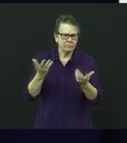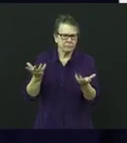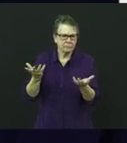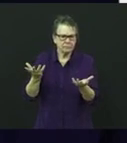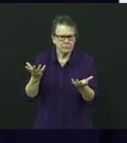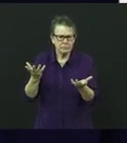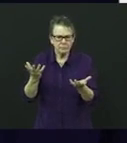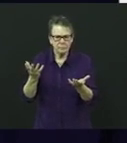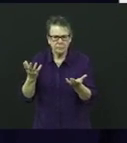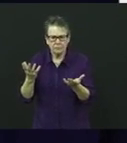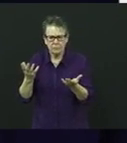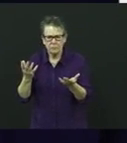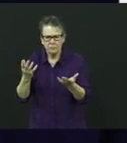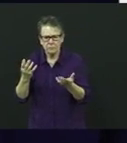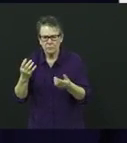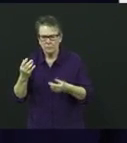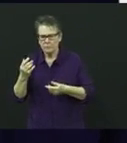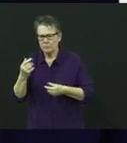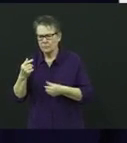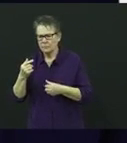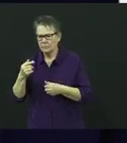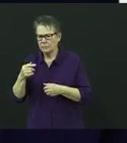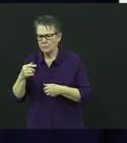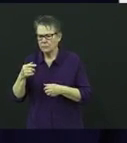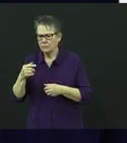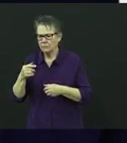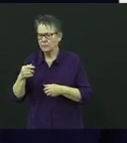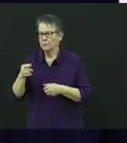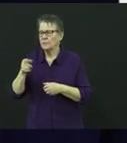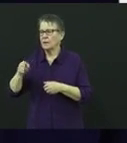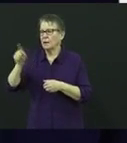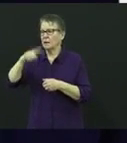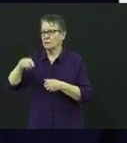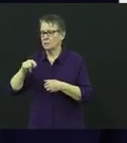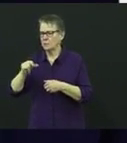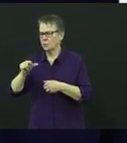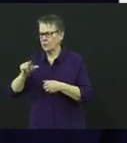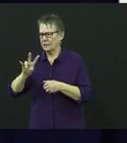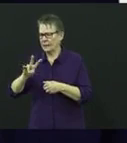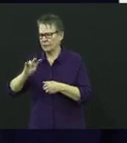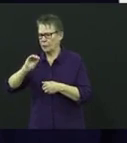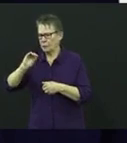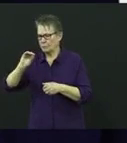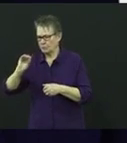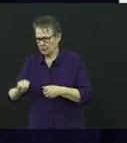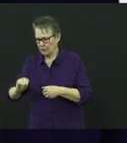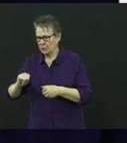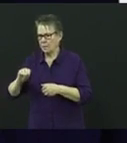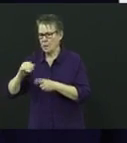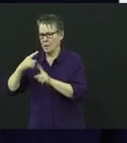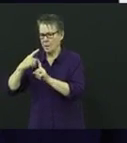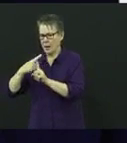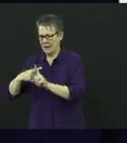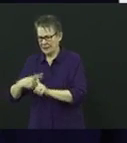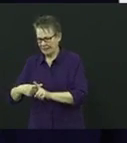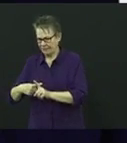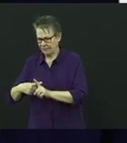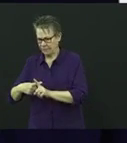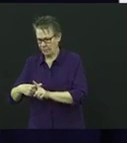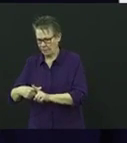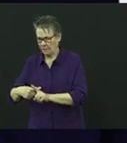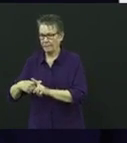that tells us is that of all the people we're testing, 27% of them are testing positive. I think you heard the governor